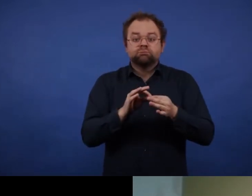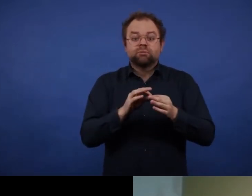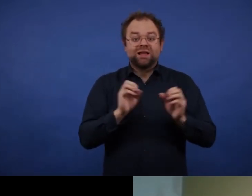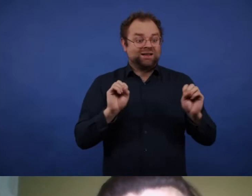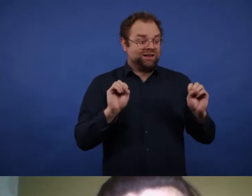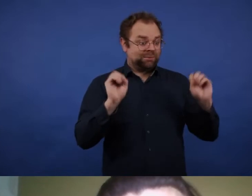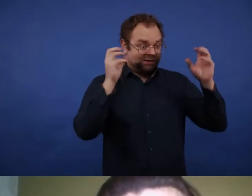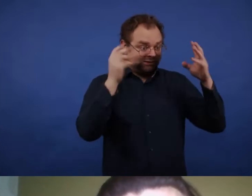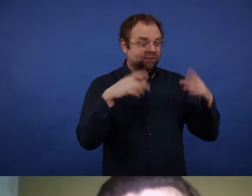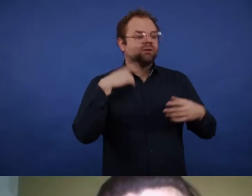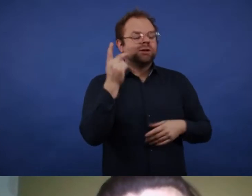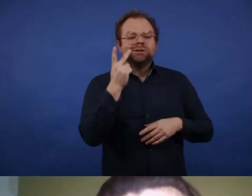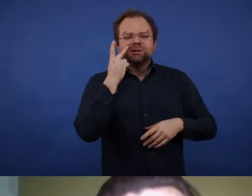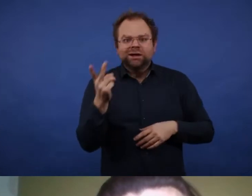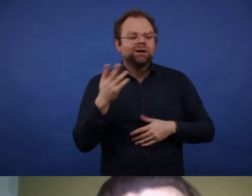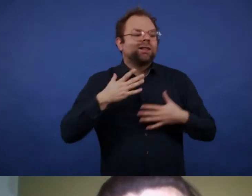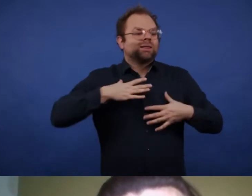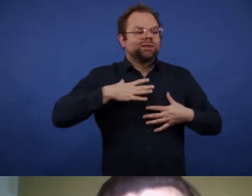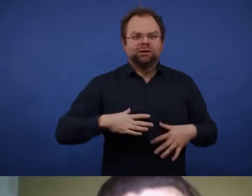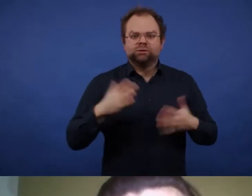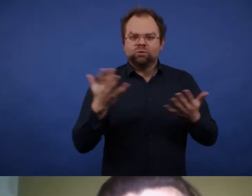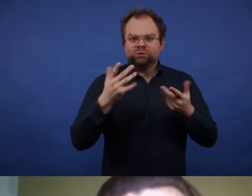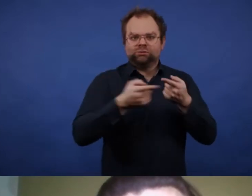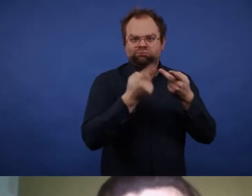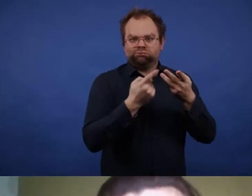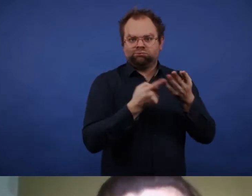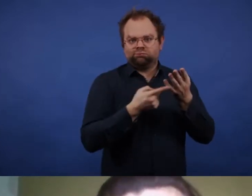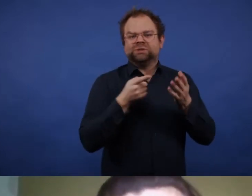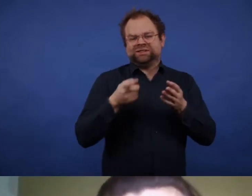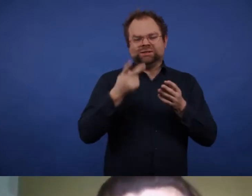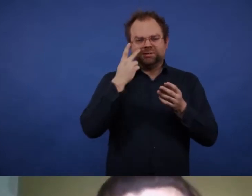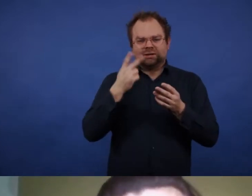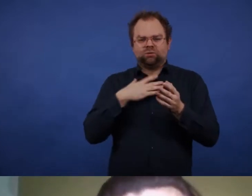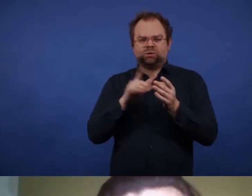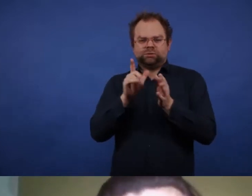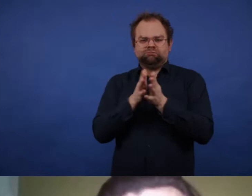disability, and these become more urgent in cases of emergencies.